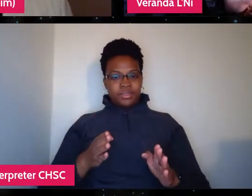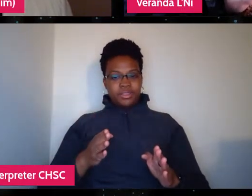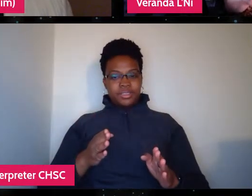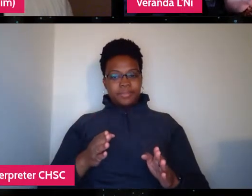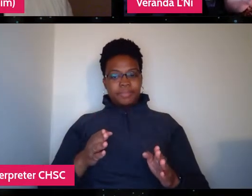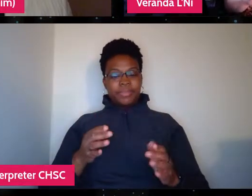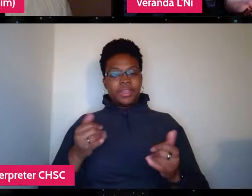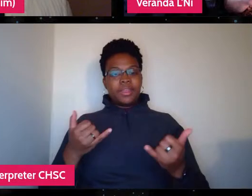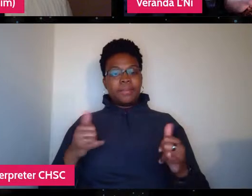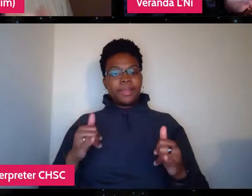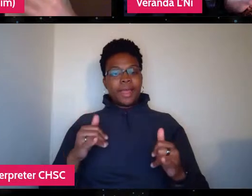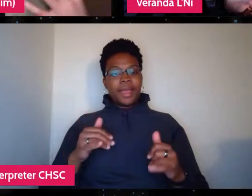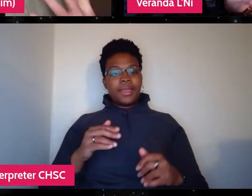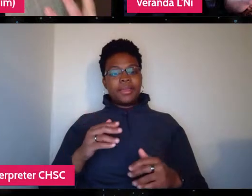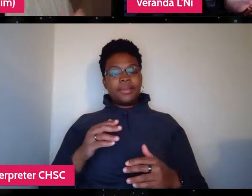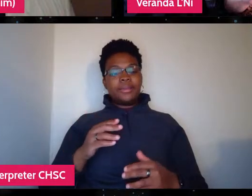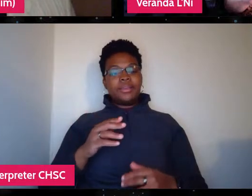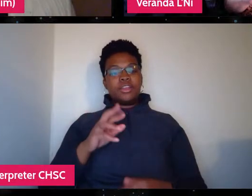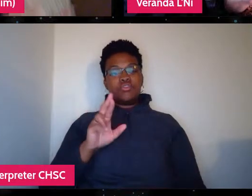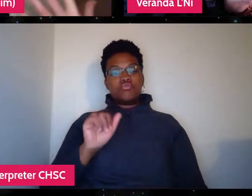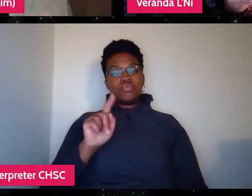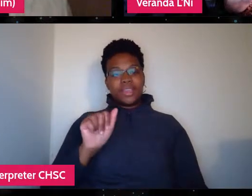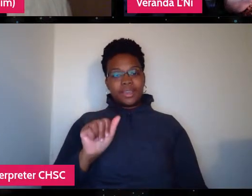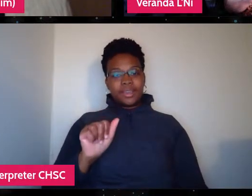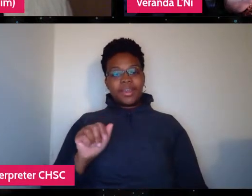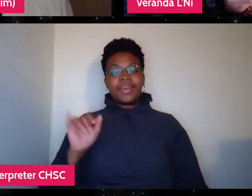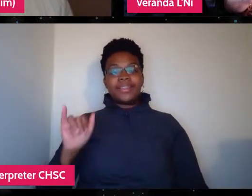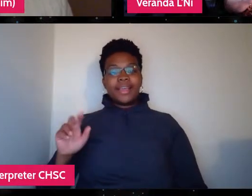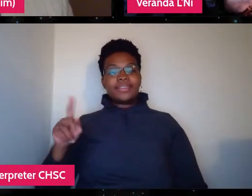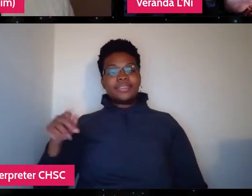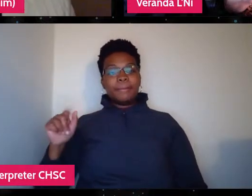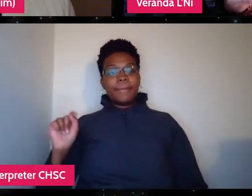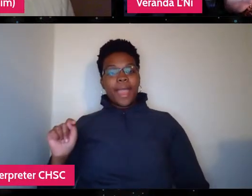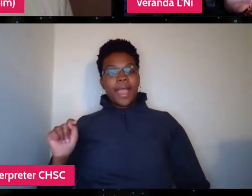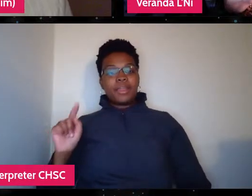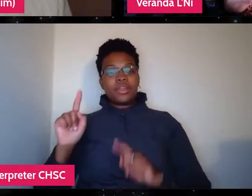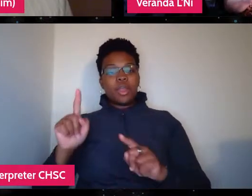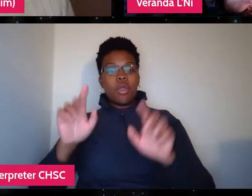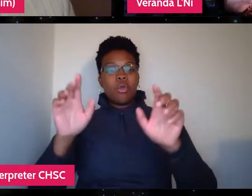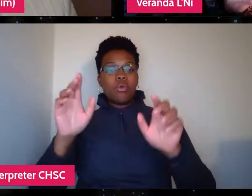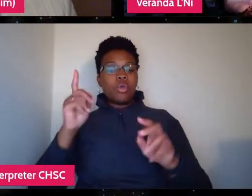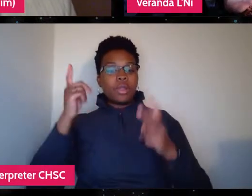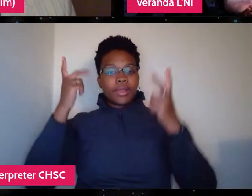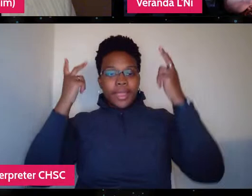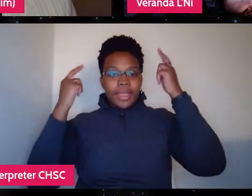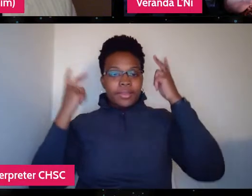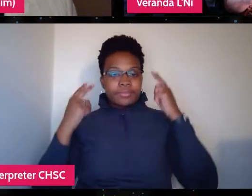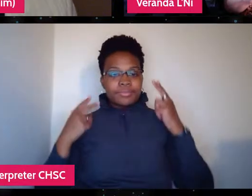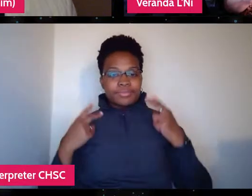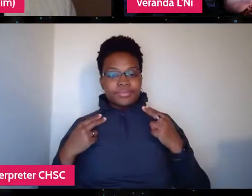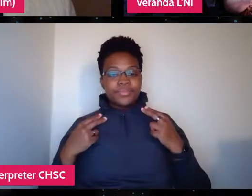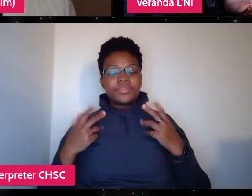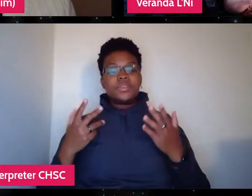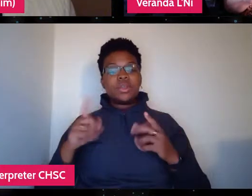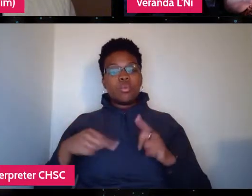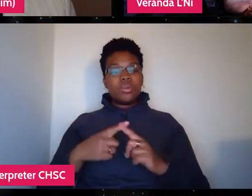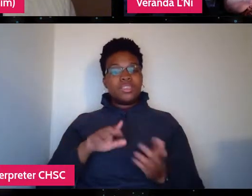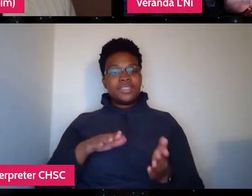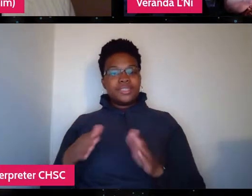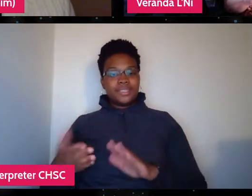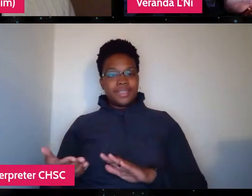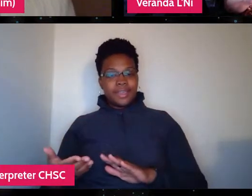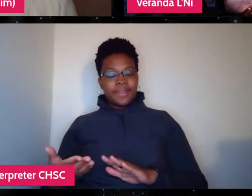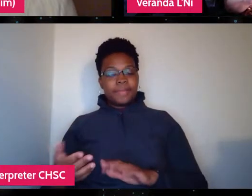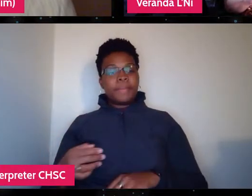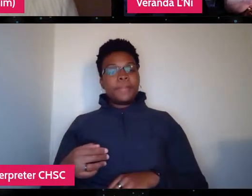Rita. That's the person that Pat goes to style her hair when she's dead. And Linda,